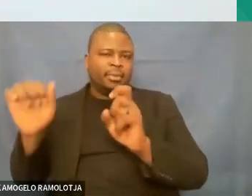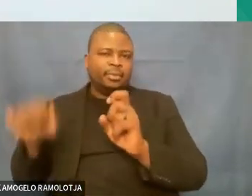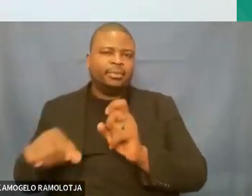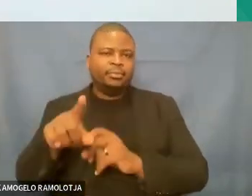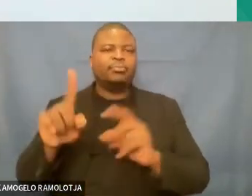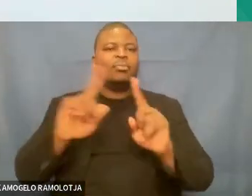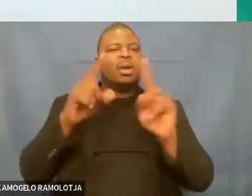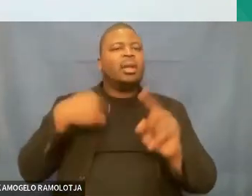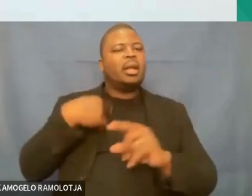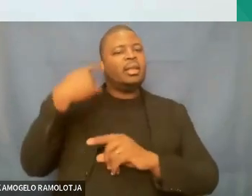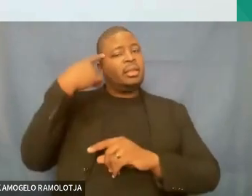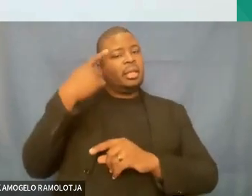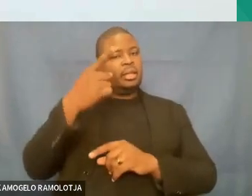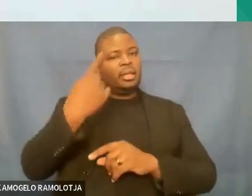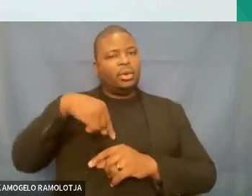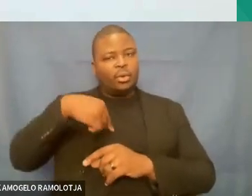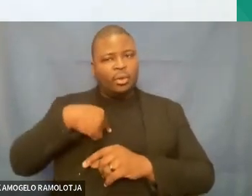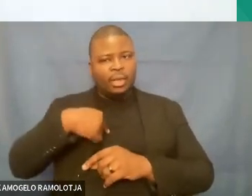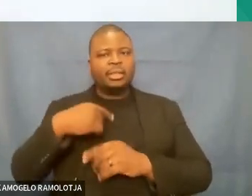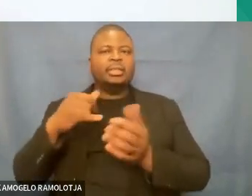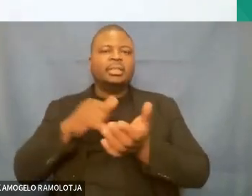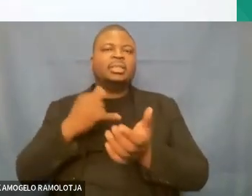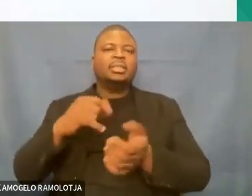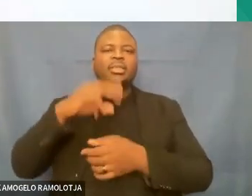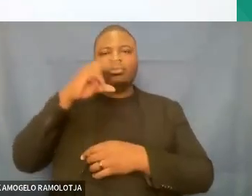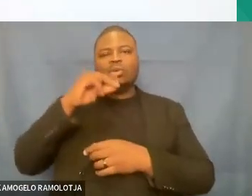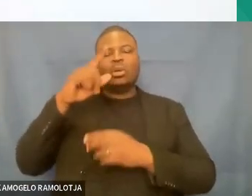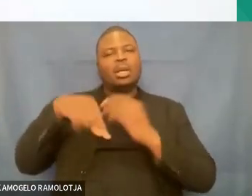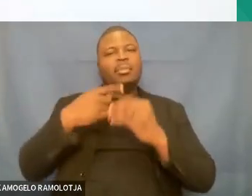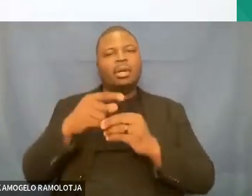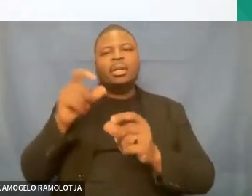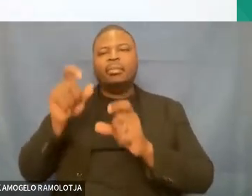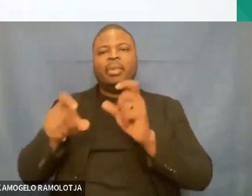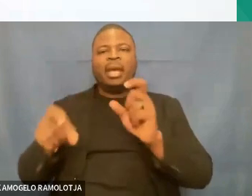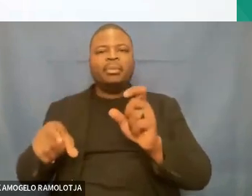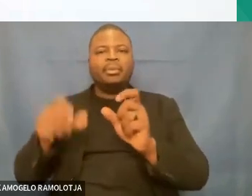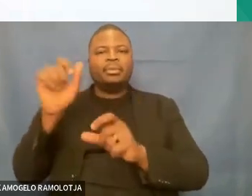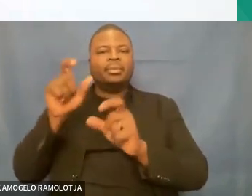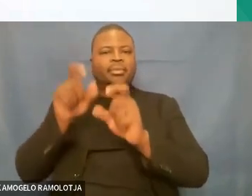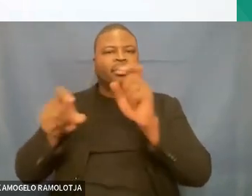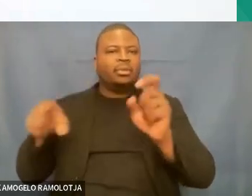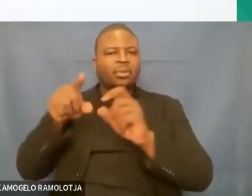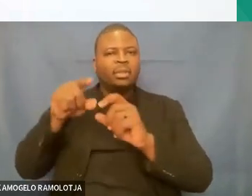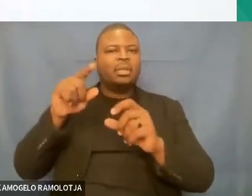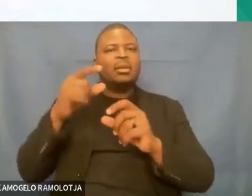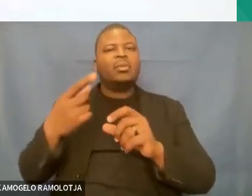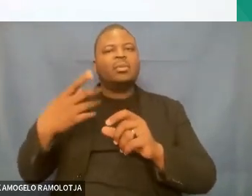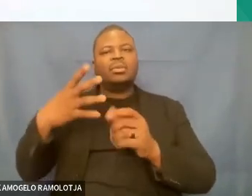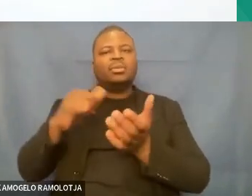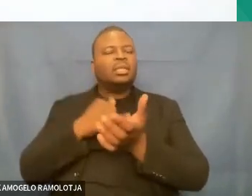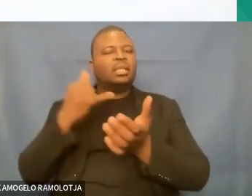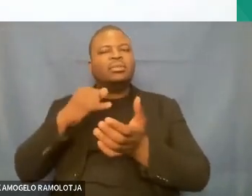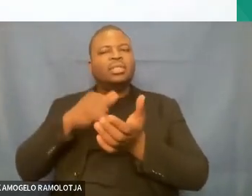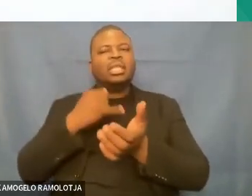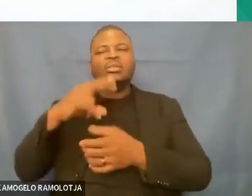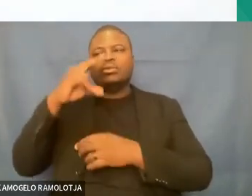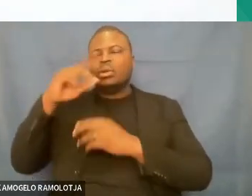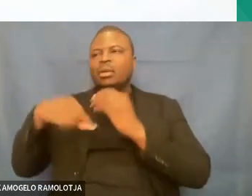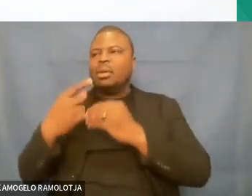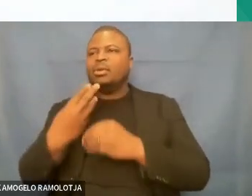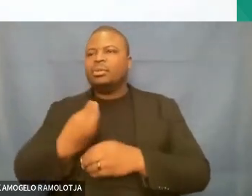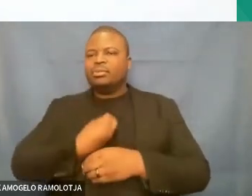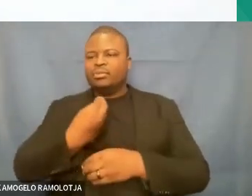think we're just talking about, people who use drugs, but we recognize that within young key populations, we do